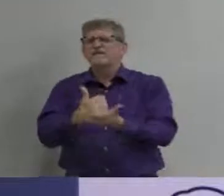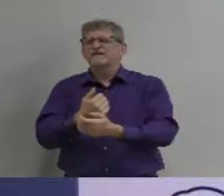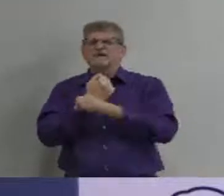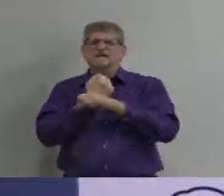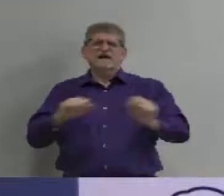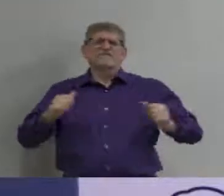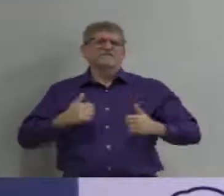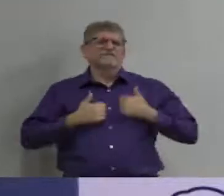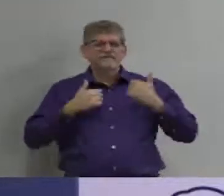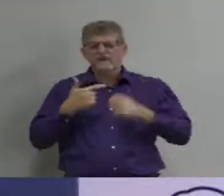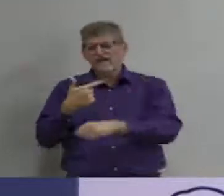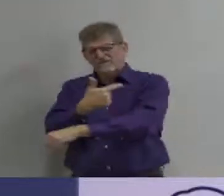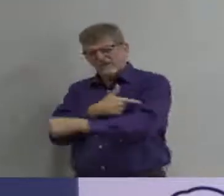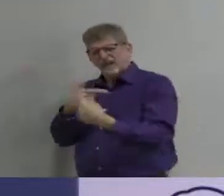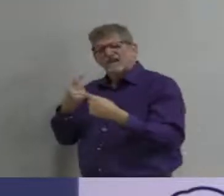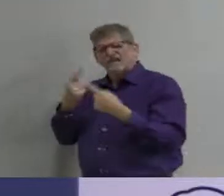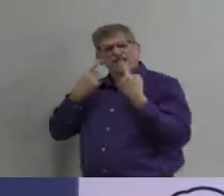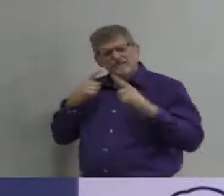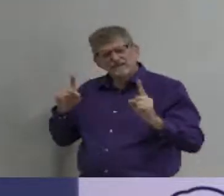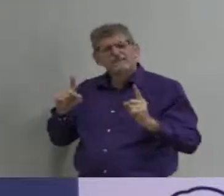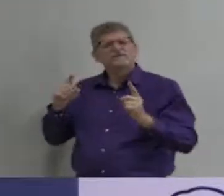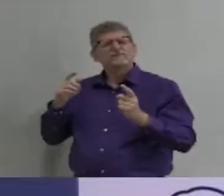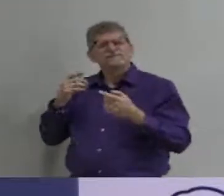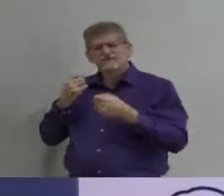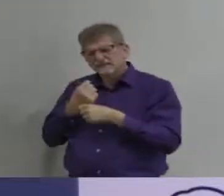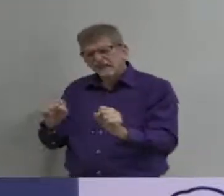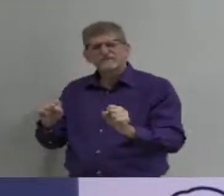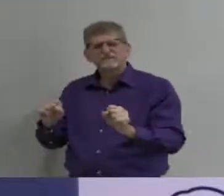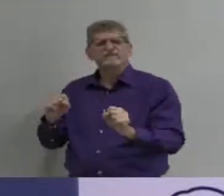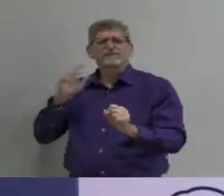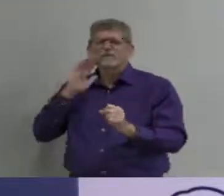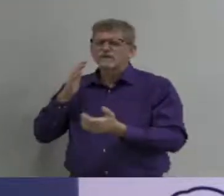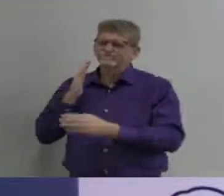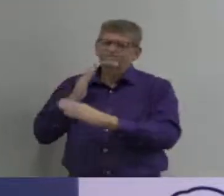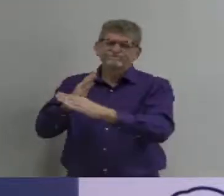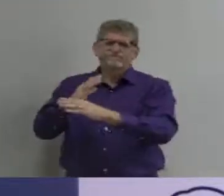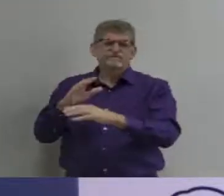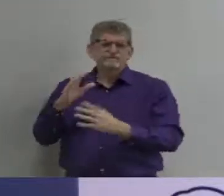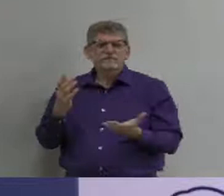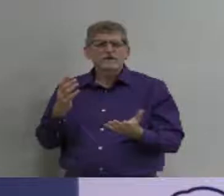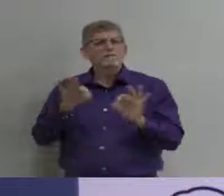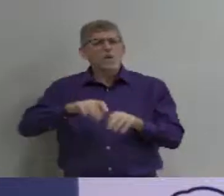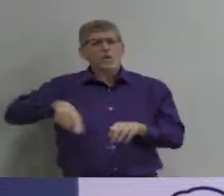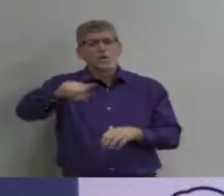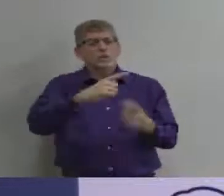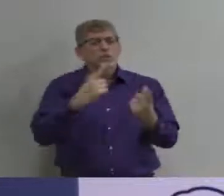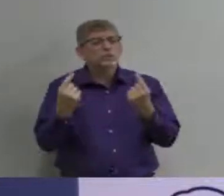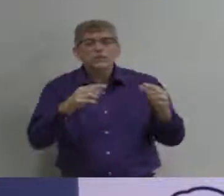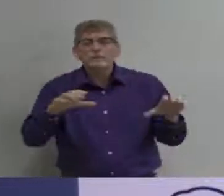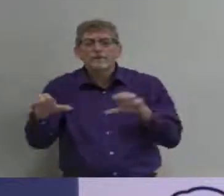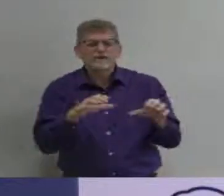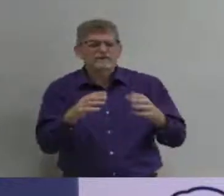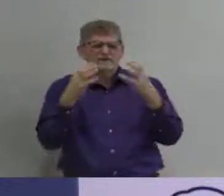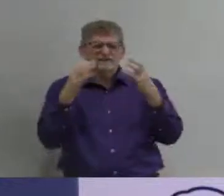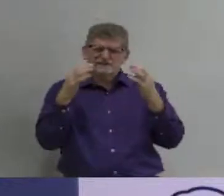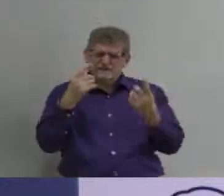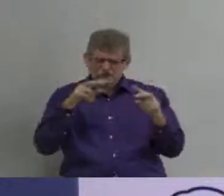against COVID-19. Remember that your actions really do matter. Let's keep our community moving in the right